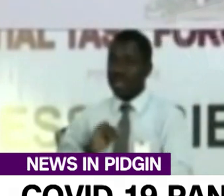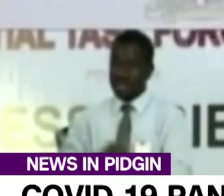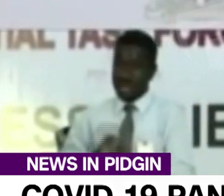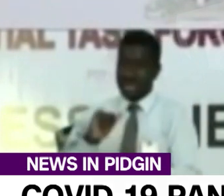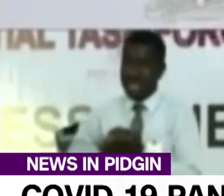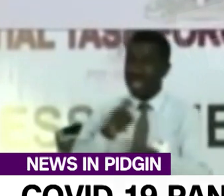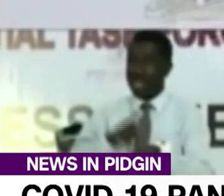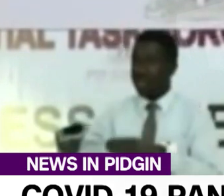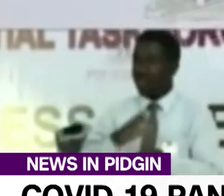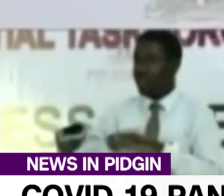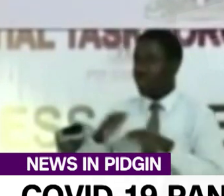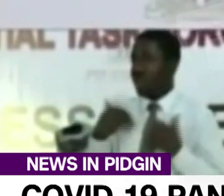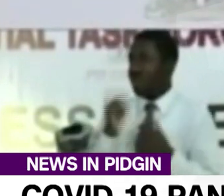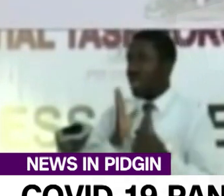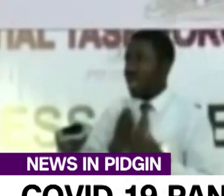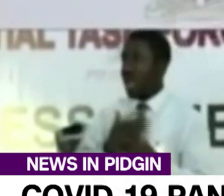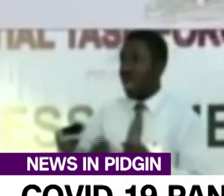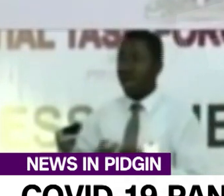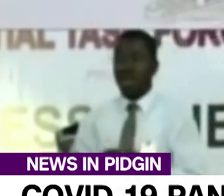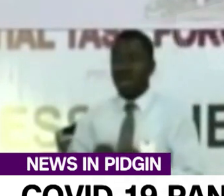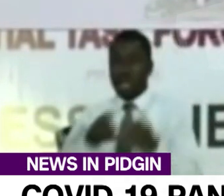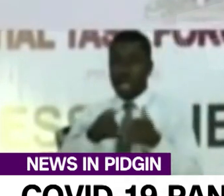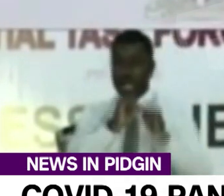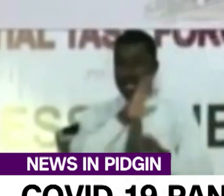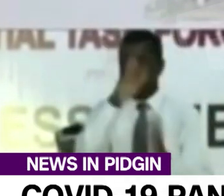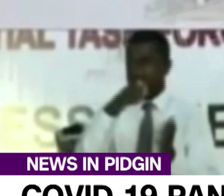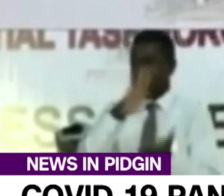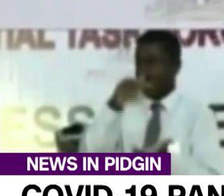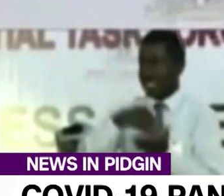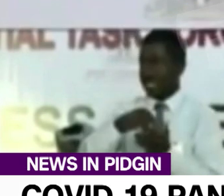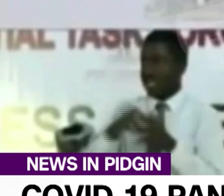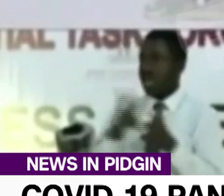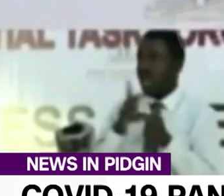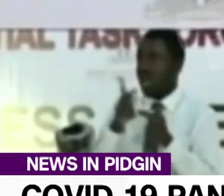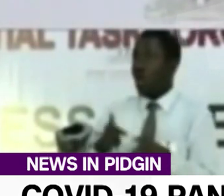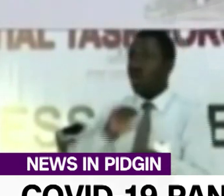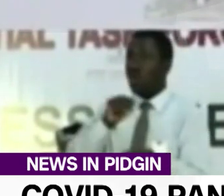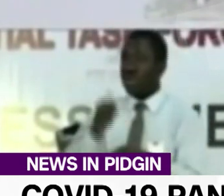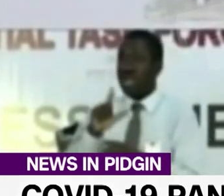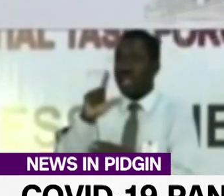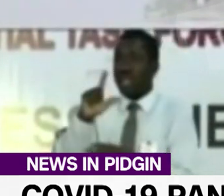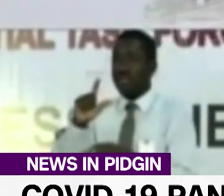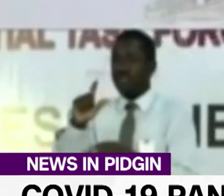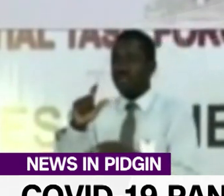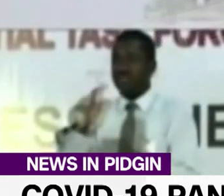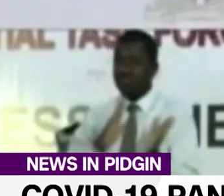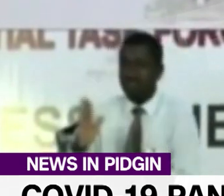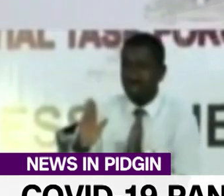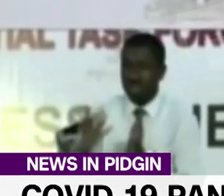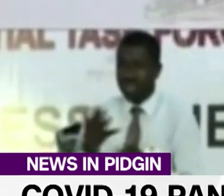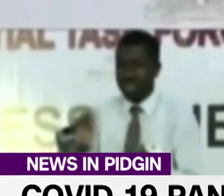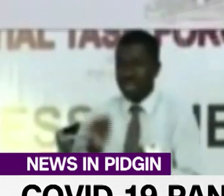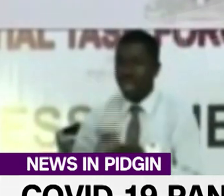have all our isolation centers in place and all the other logistical arrangements in place. So